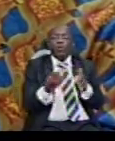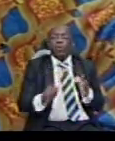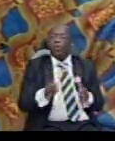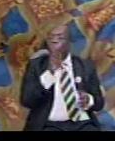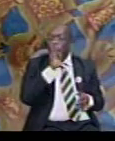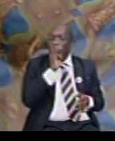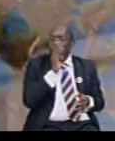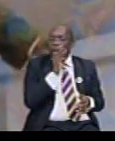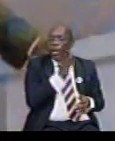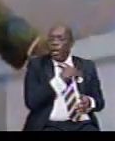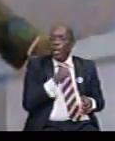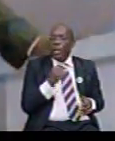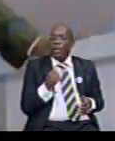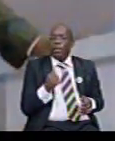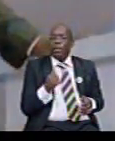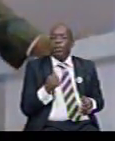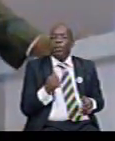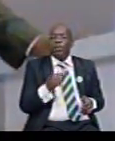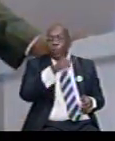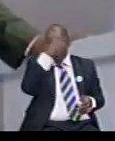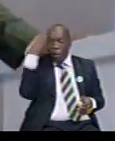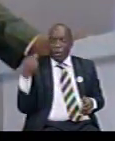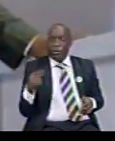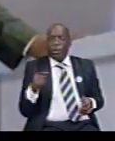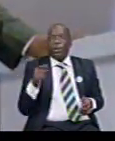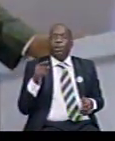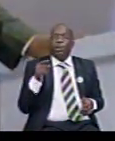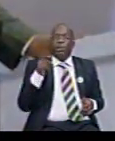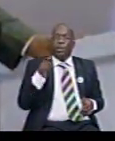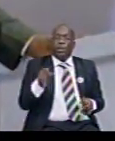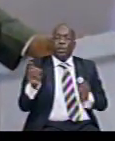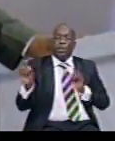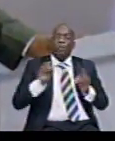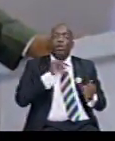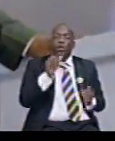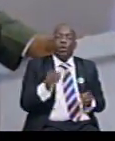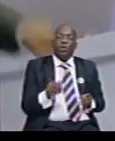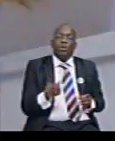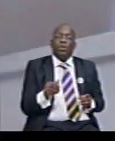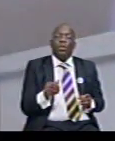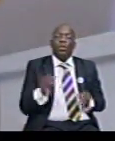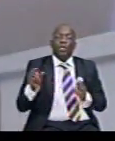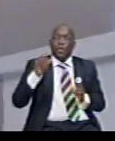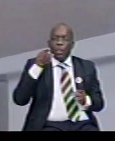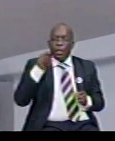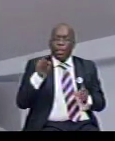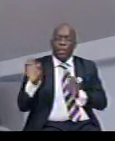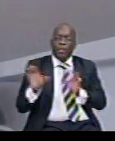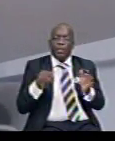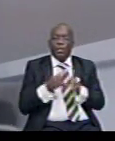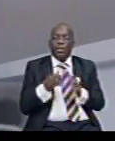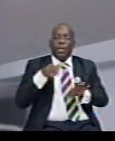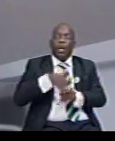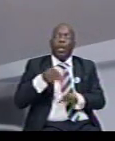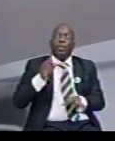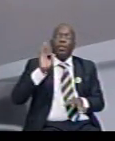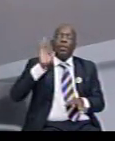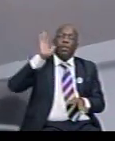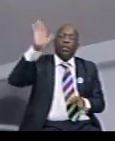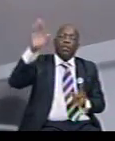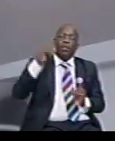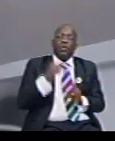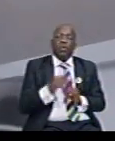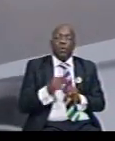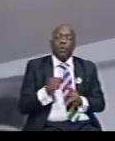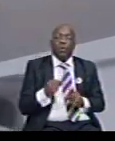he did it at his word. And when you think about Moses, he